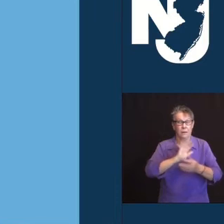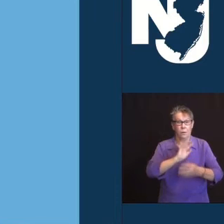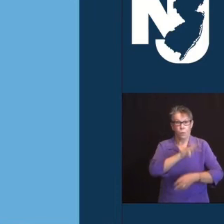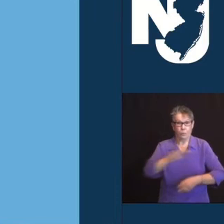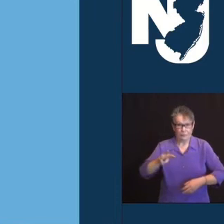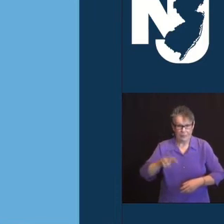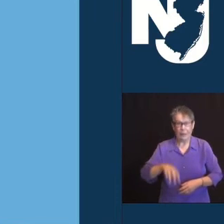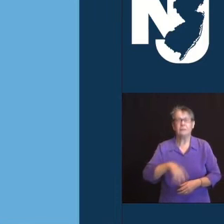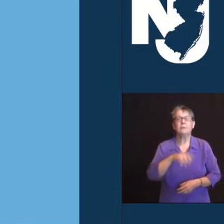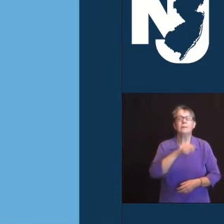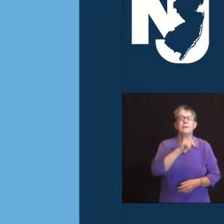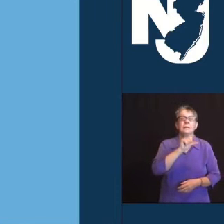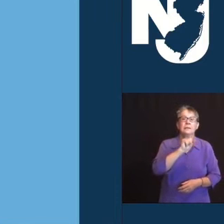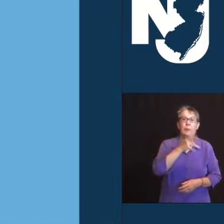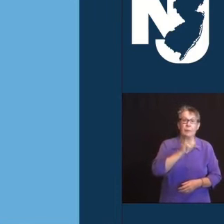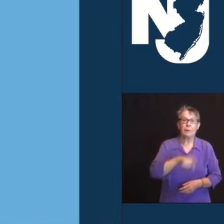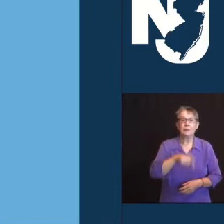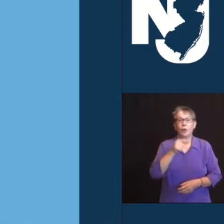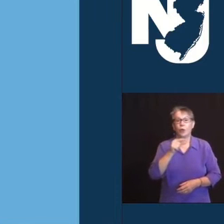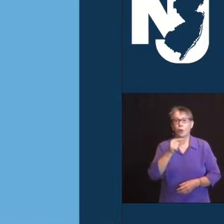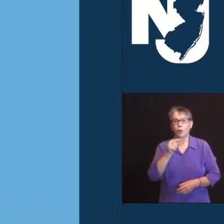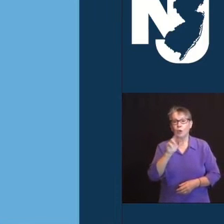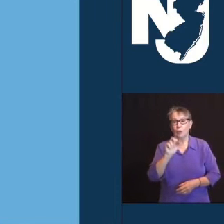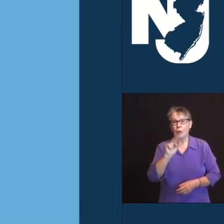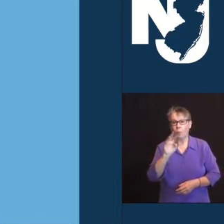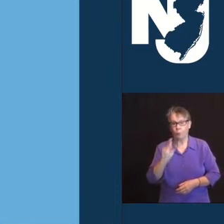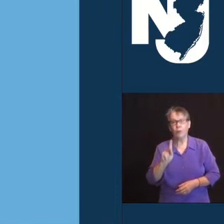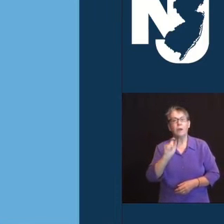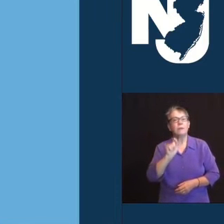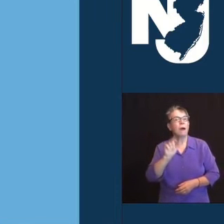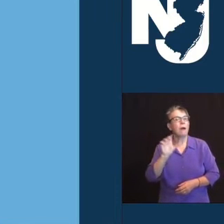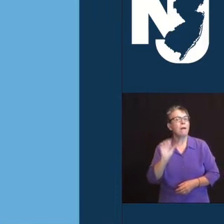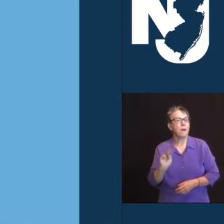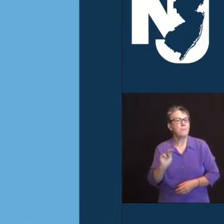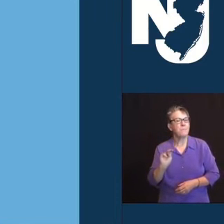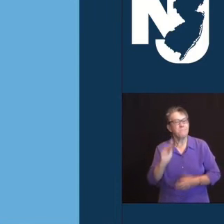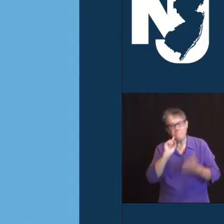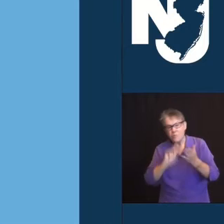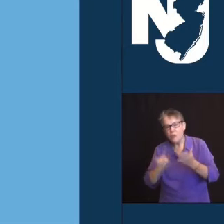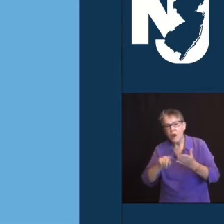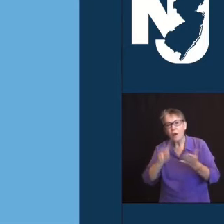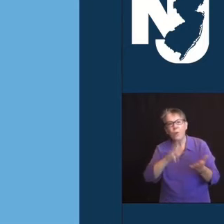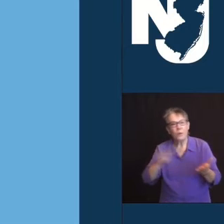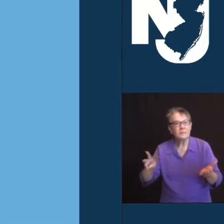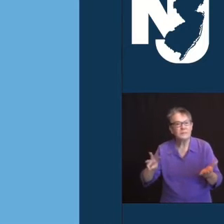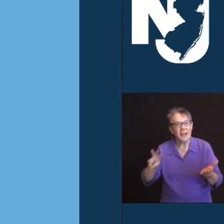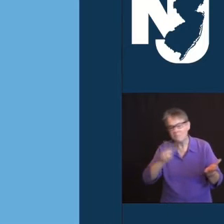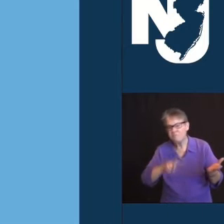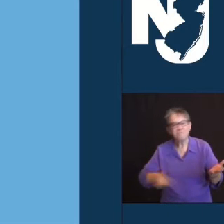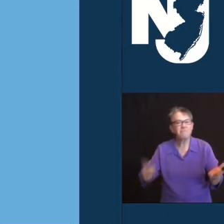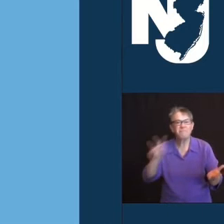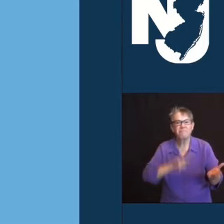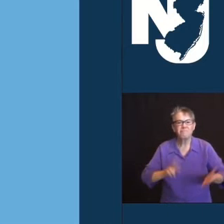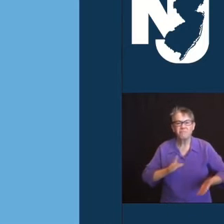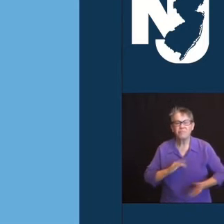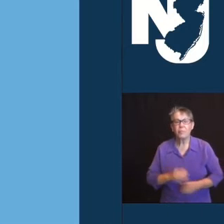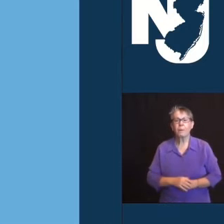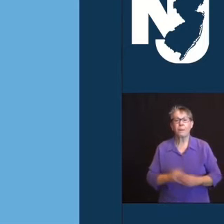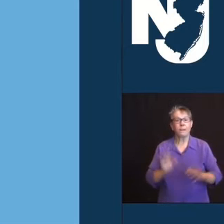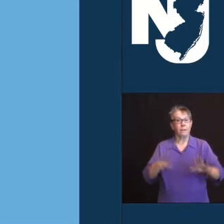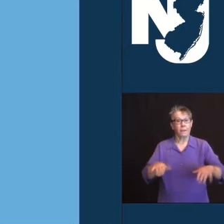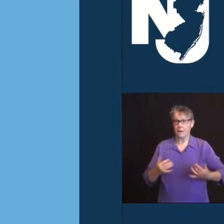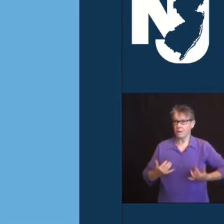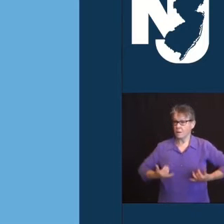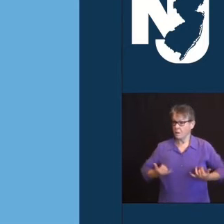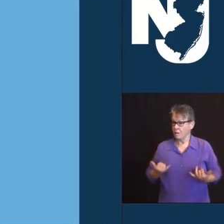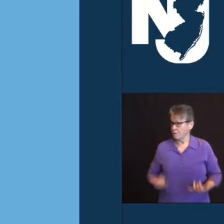Harbor that launched our nation into World War II. Today, we remember all those who lost their lives and whose